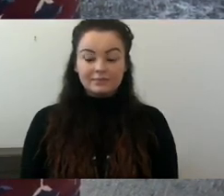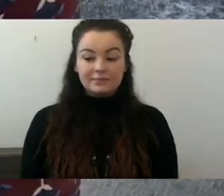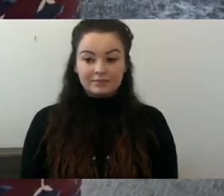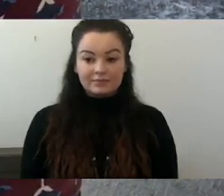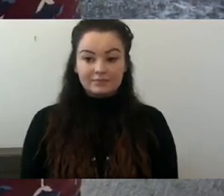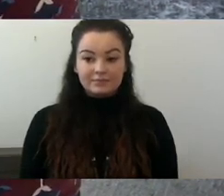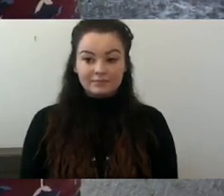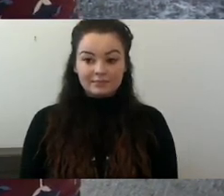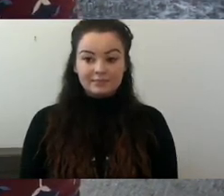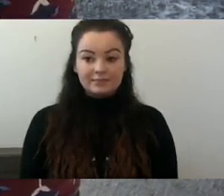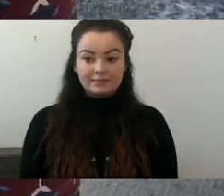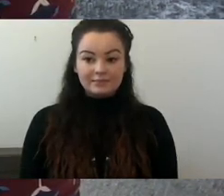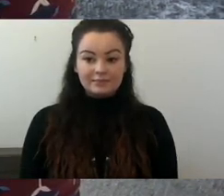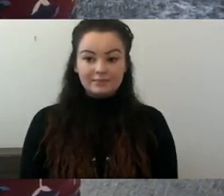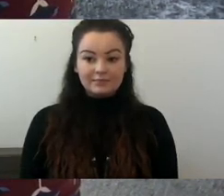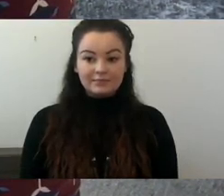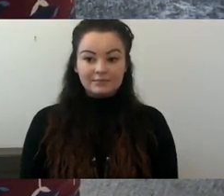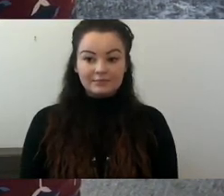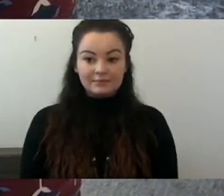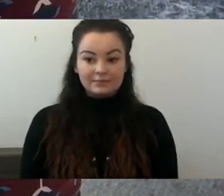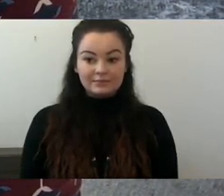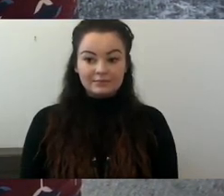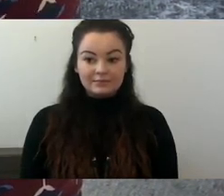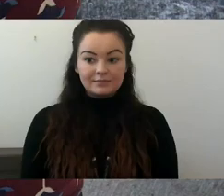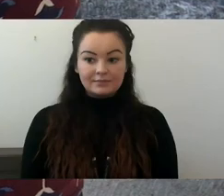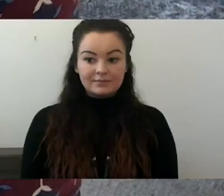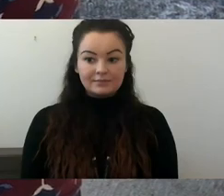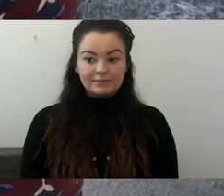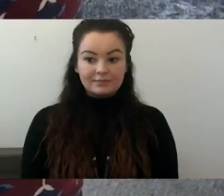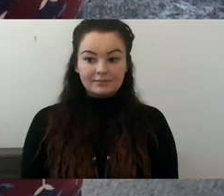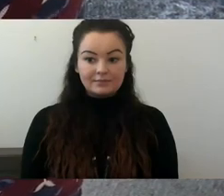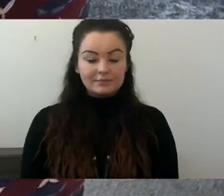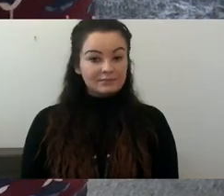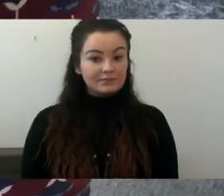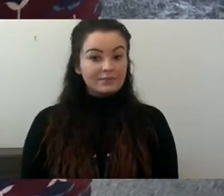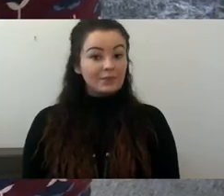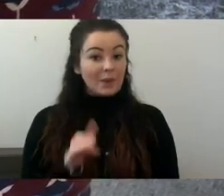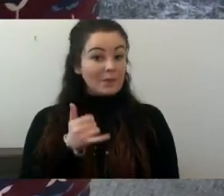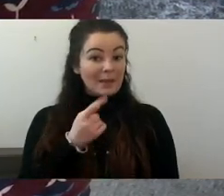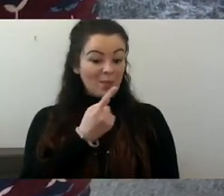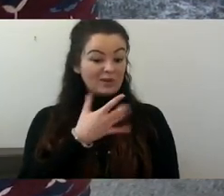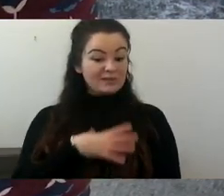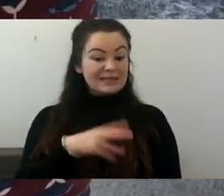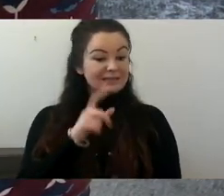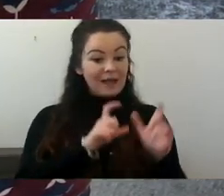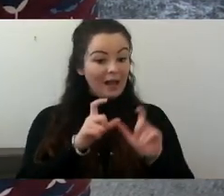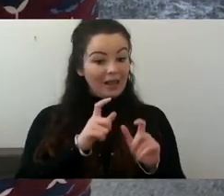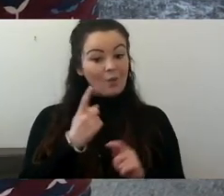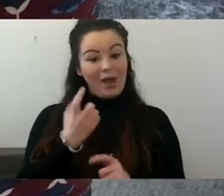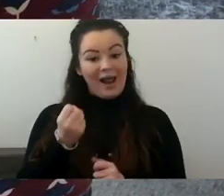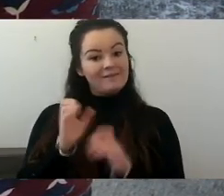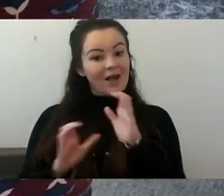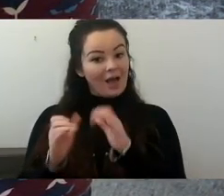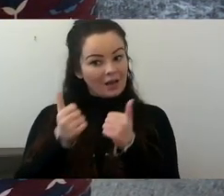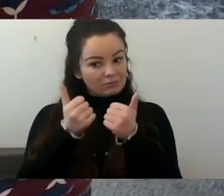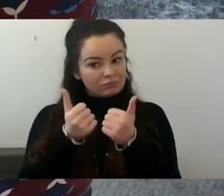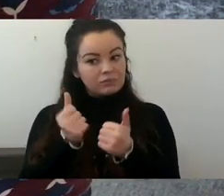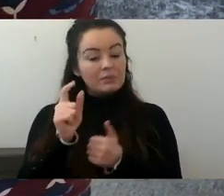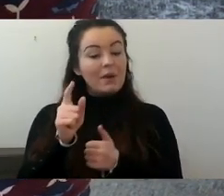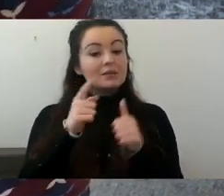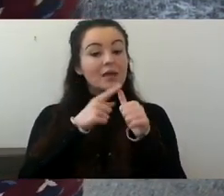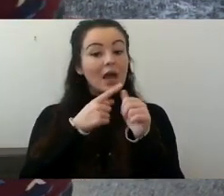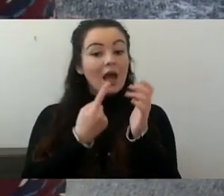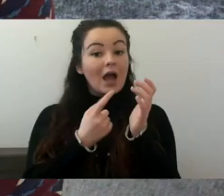just as it is without adding the colour on top. So again, acrylic